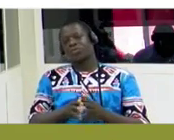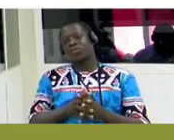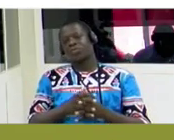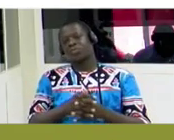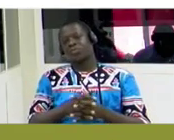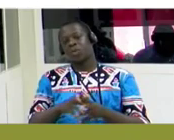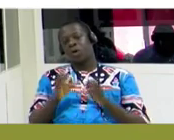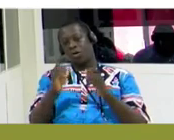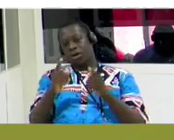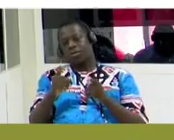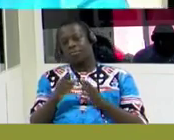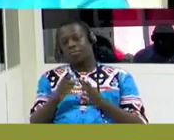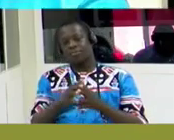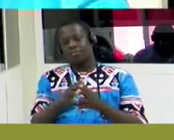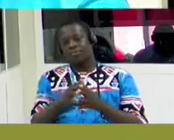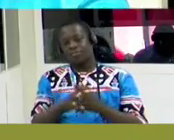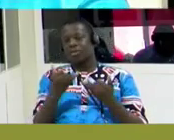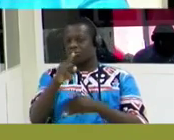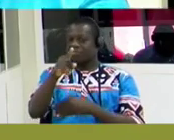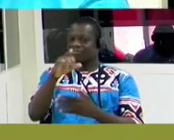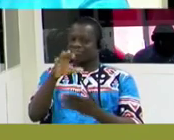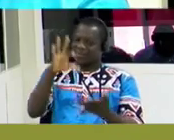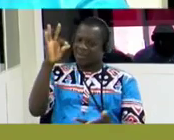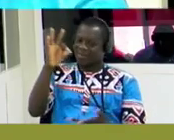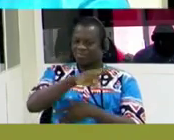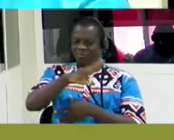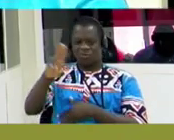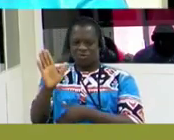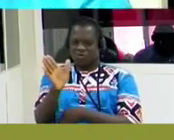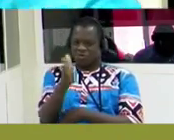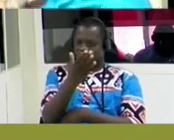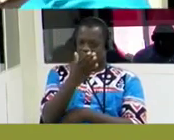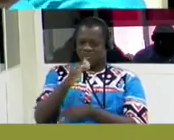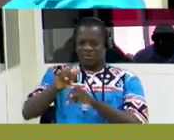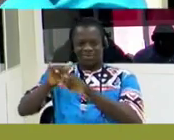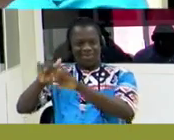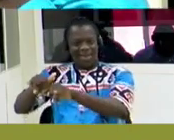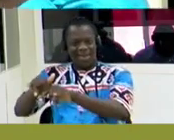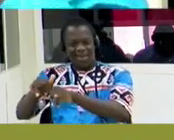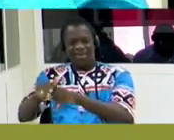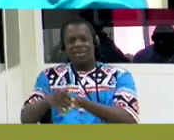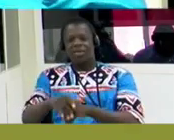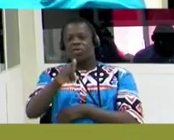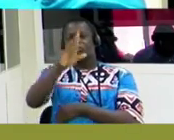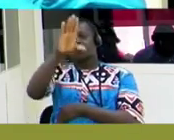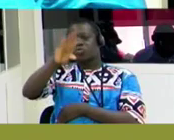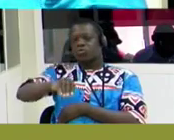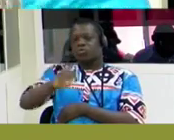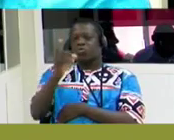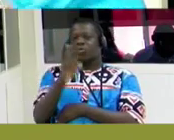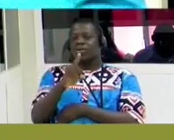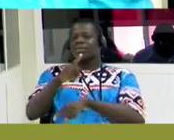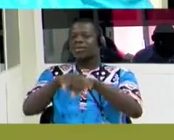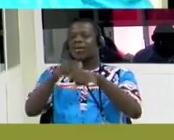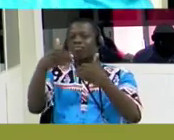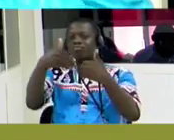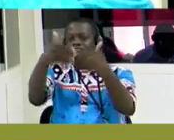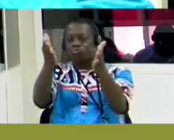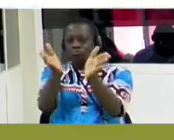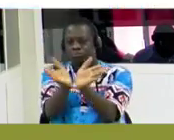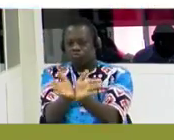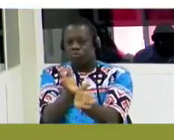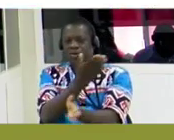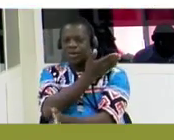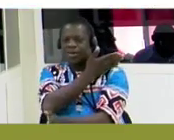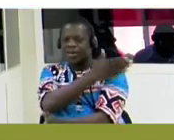Okay, so you decided not to go? Yes, sir, I decided not to go. What did you do when the group left? I went